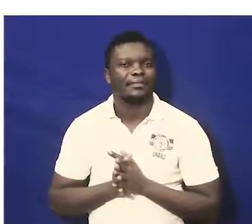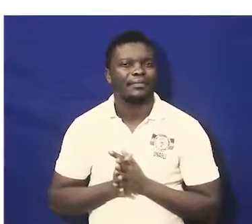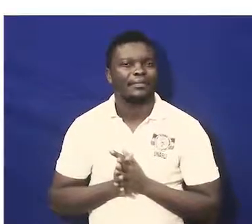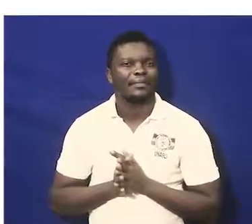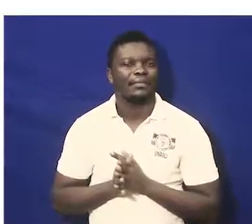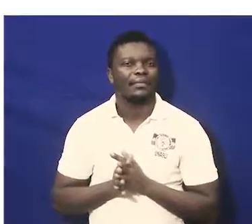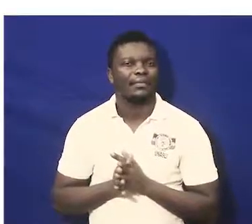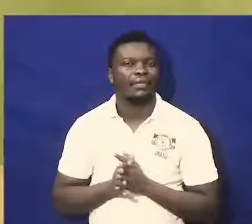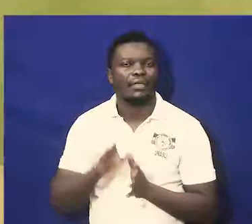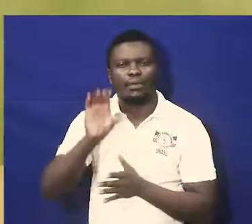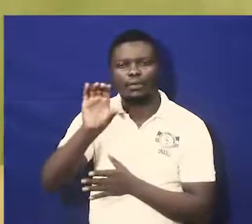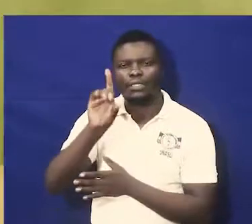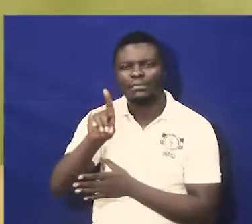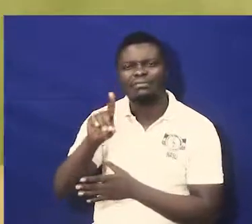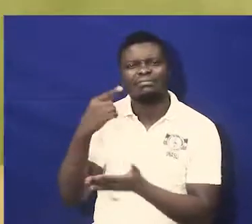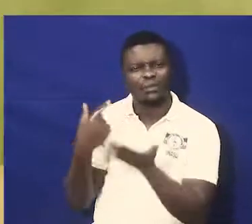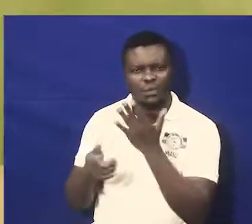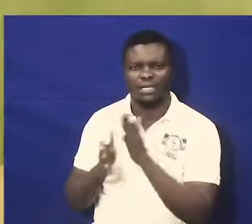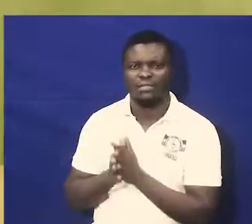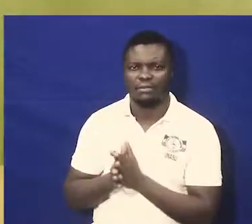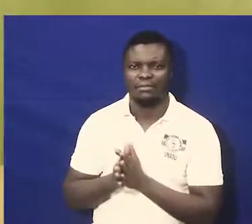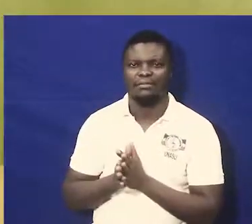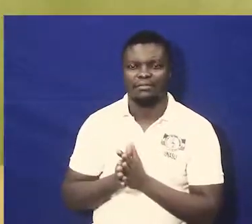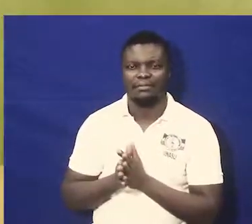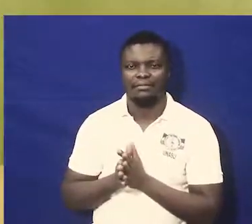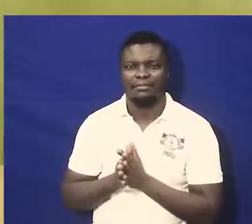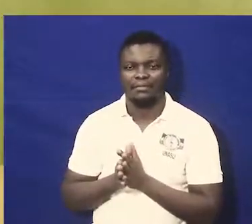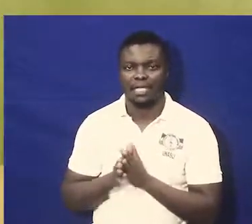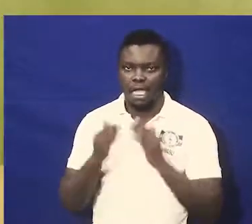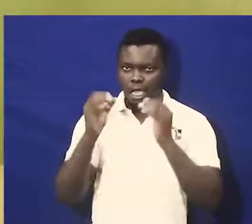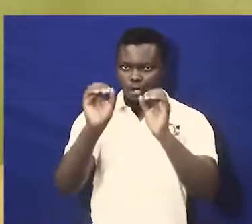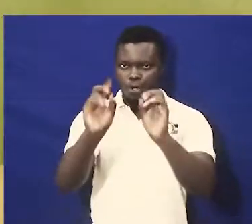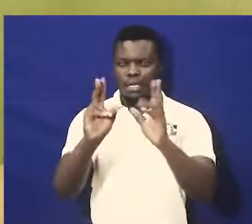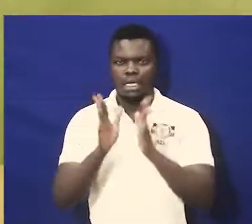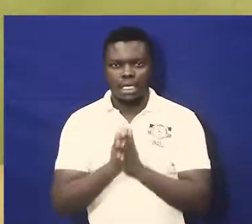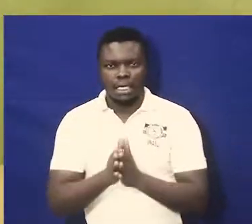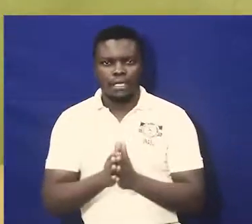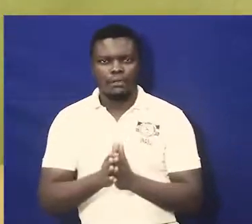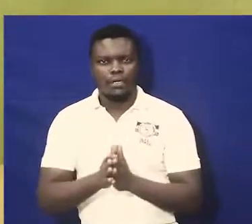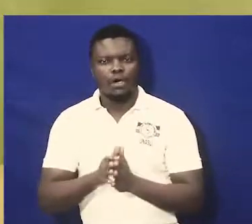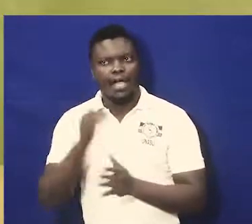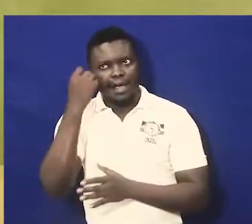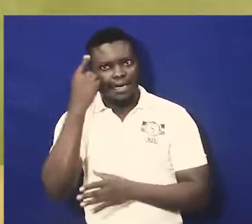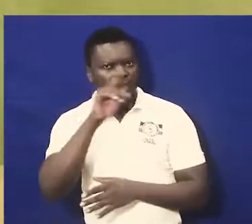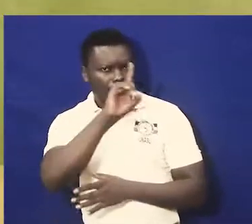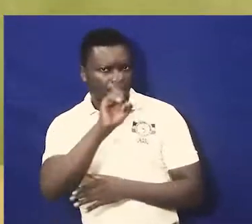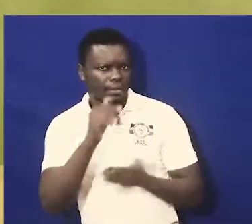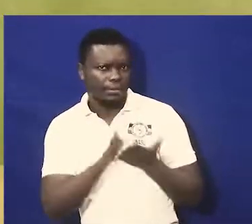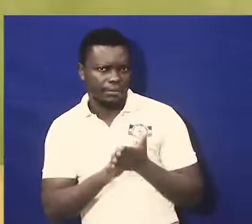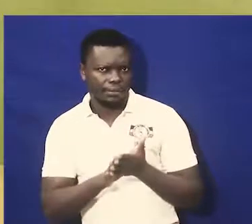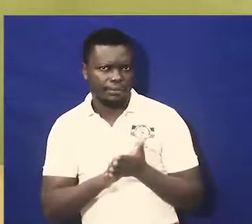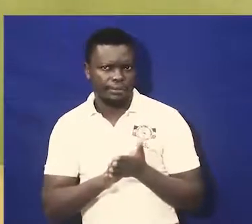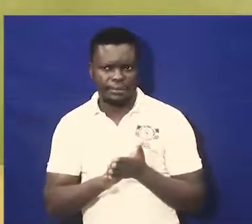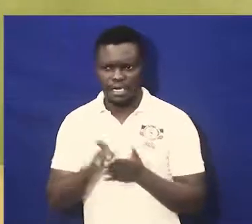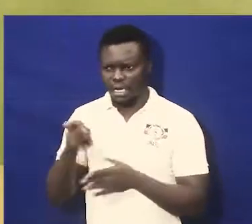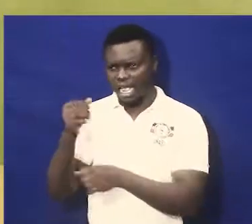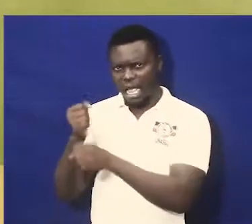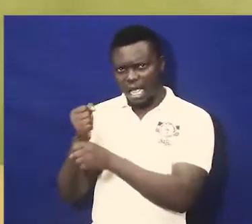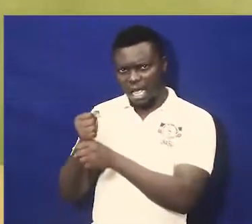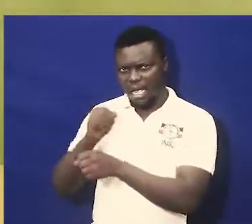What is the cost price? So let's understand this question. Josephine makes school uniform